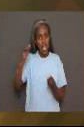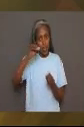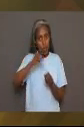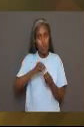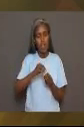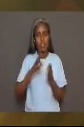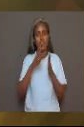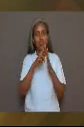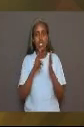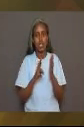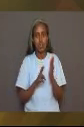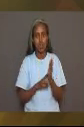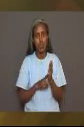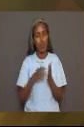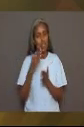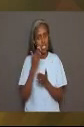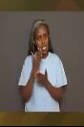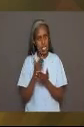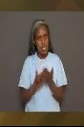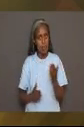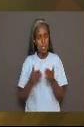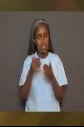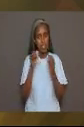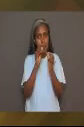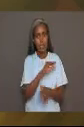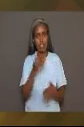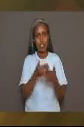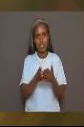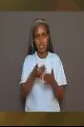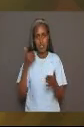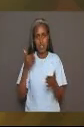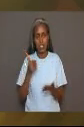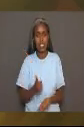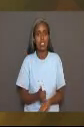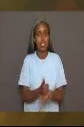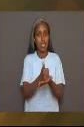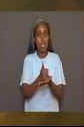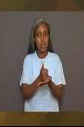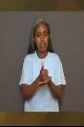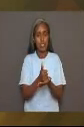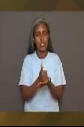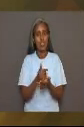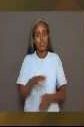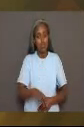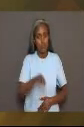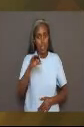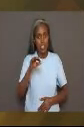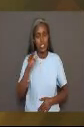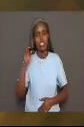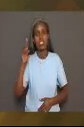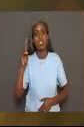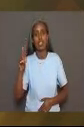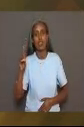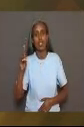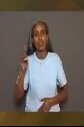the rules of sum and difference that can help us to find the derivative